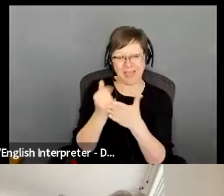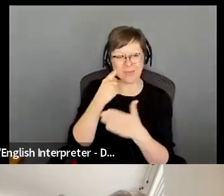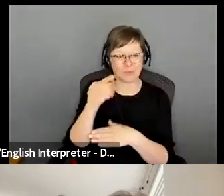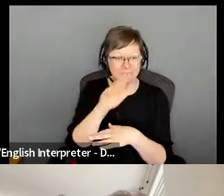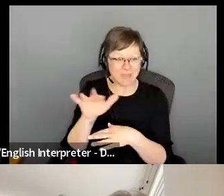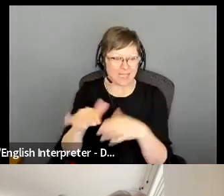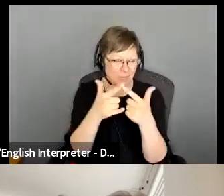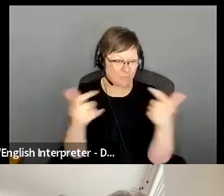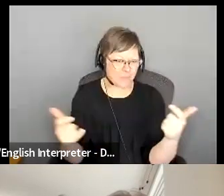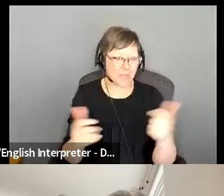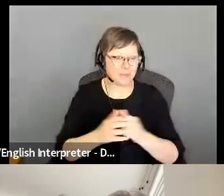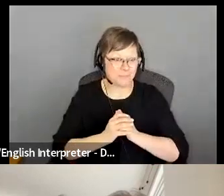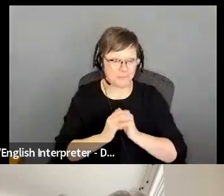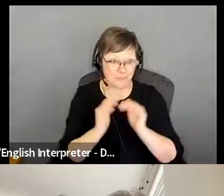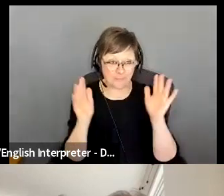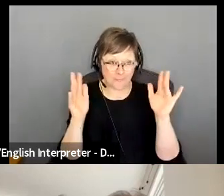There